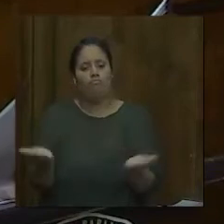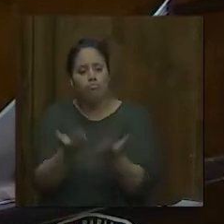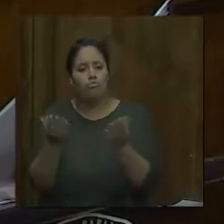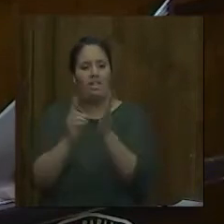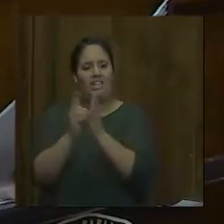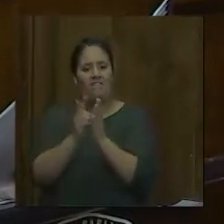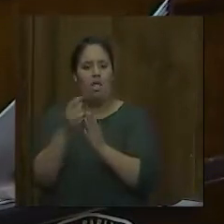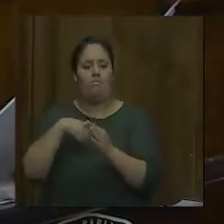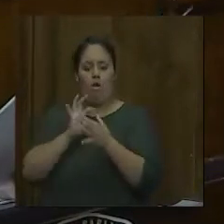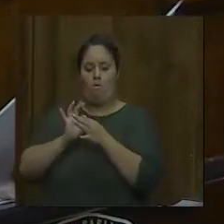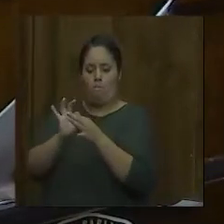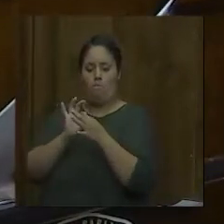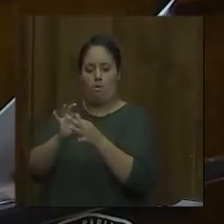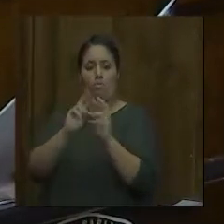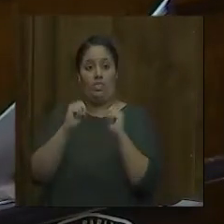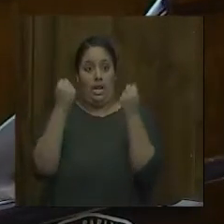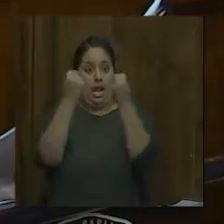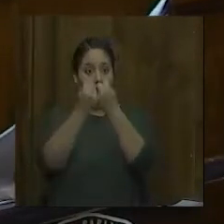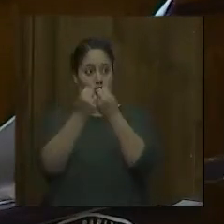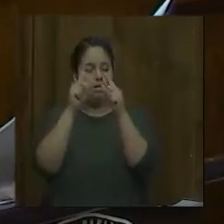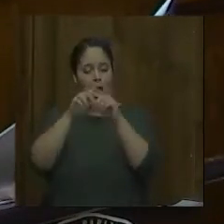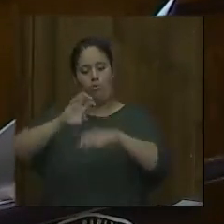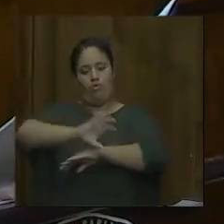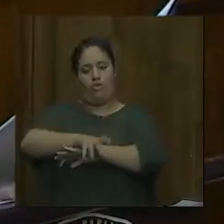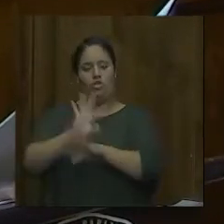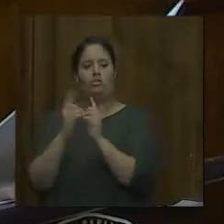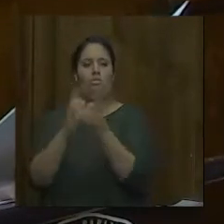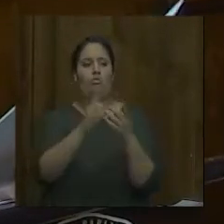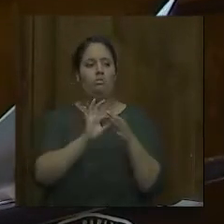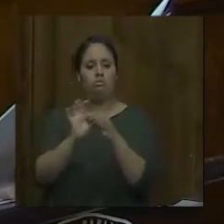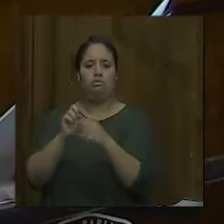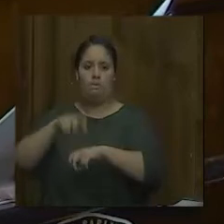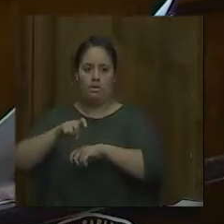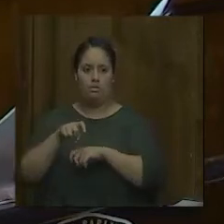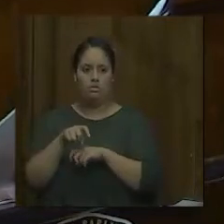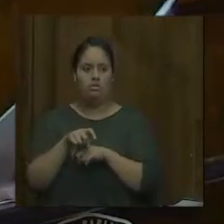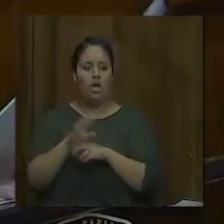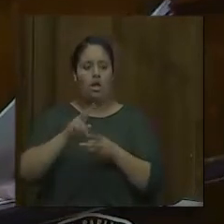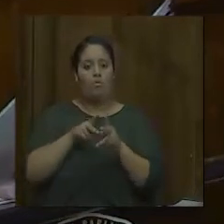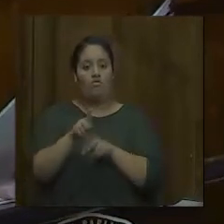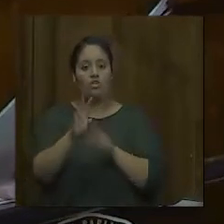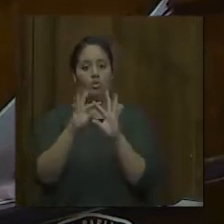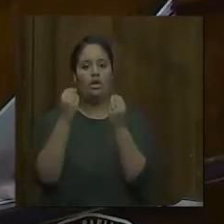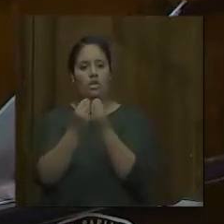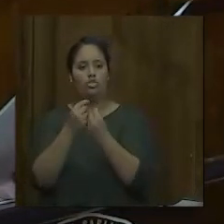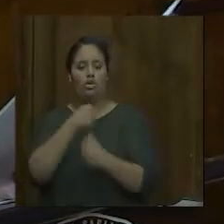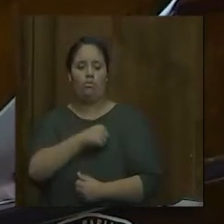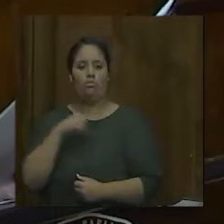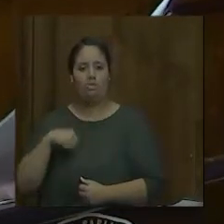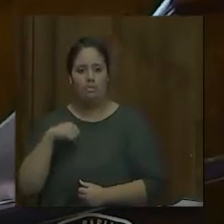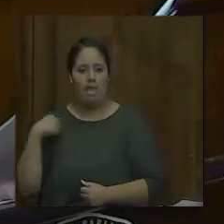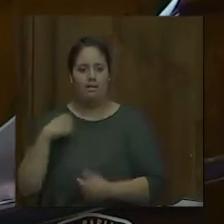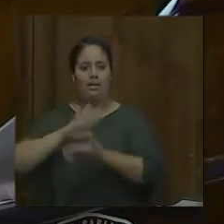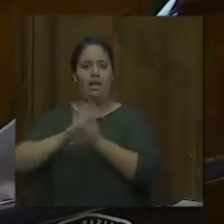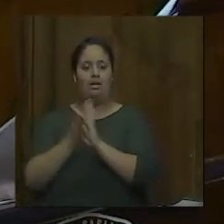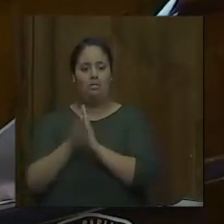develop our relationships with the national and provincial departments, professional organizations, municipalities,